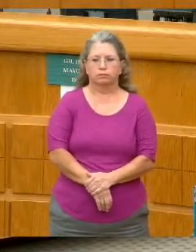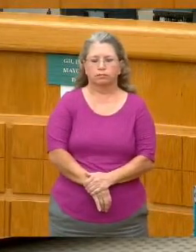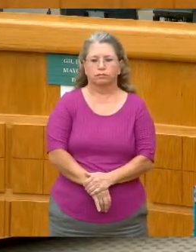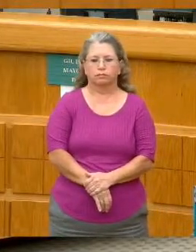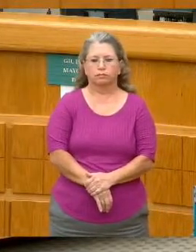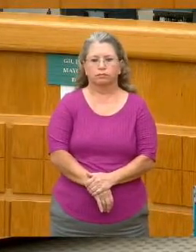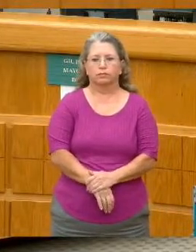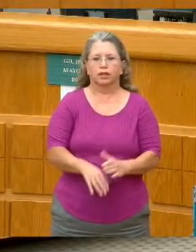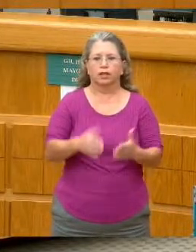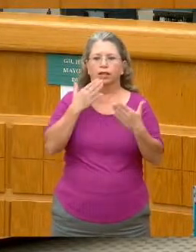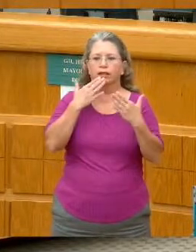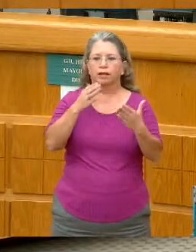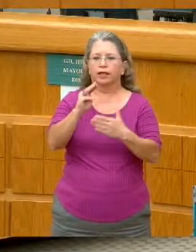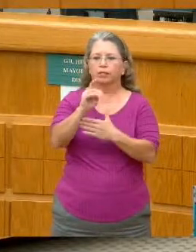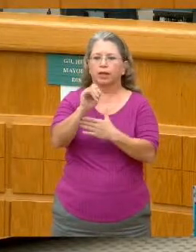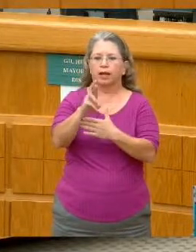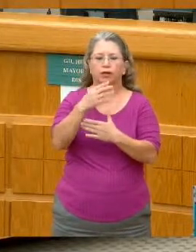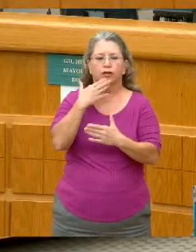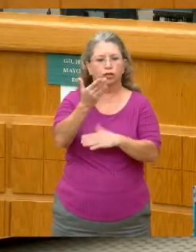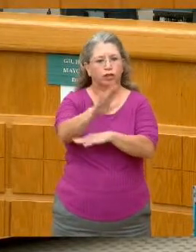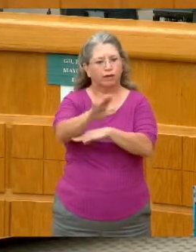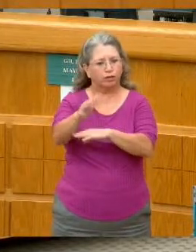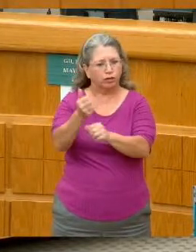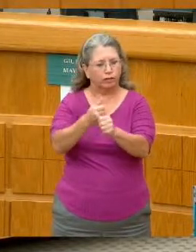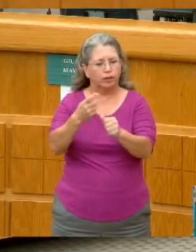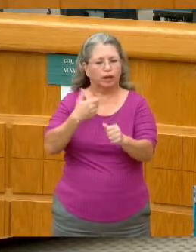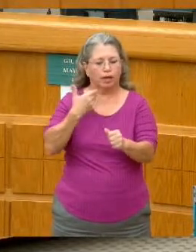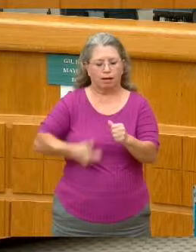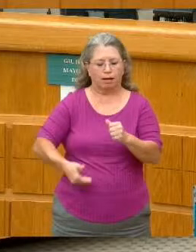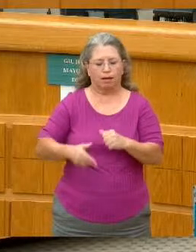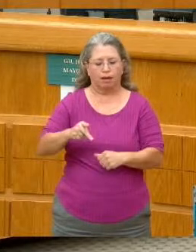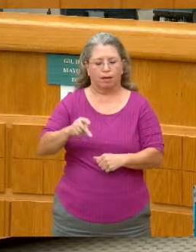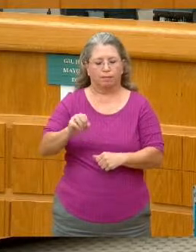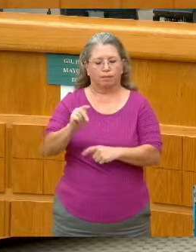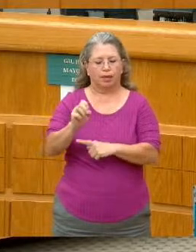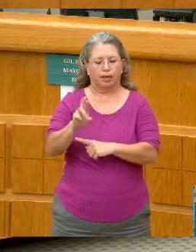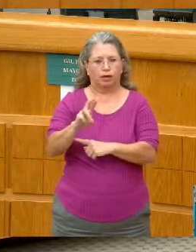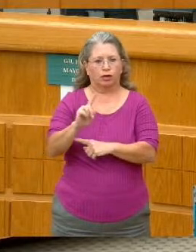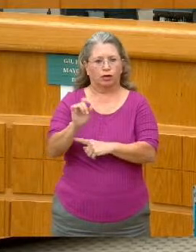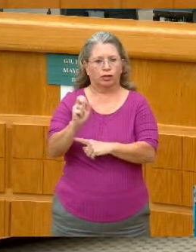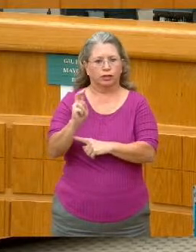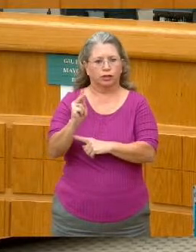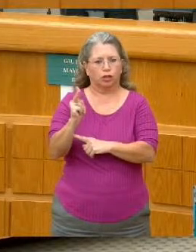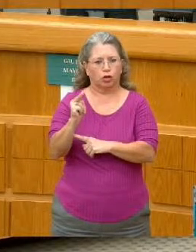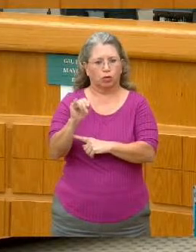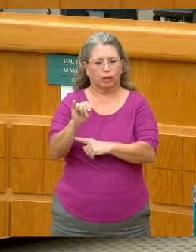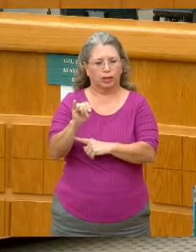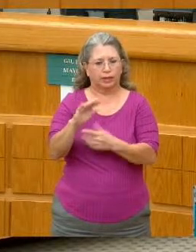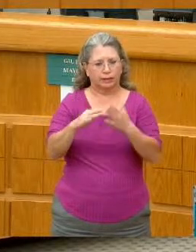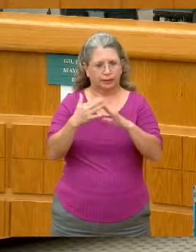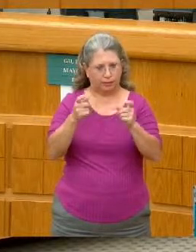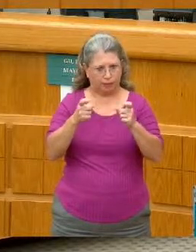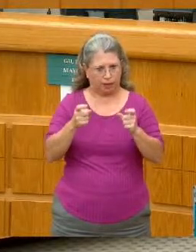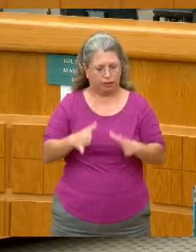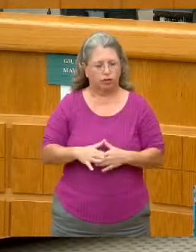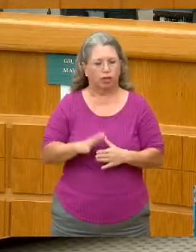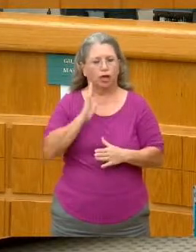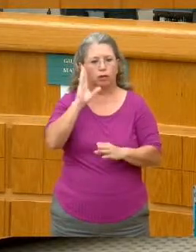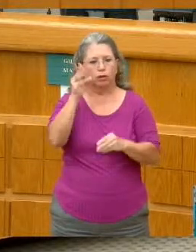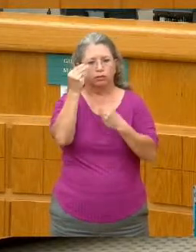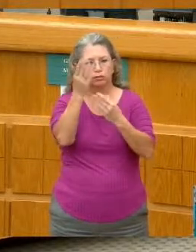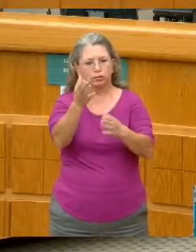All right, thank you, Mayor. Good afternoon, everybody. I'm Peter Zanoni, Corpus Christi's City Manager, and I'm going to provide you an update